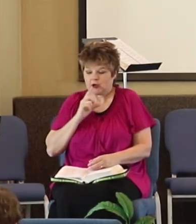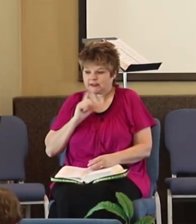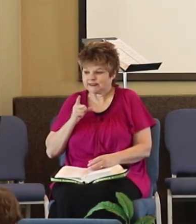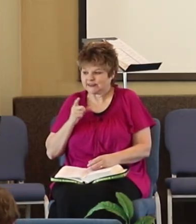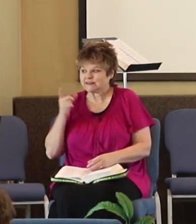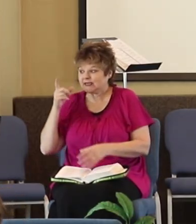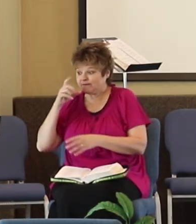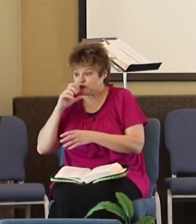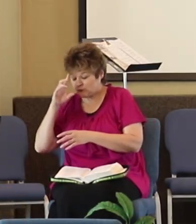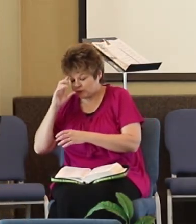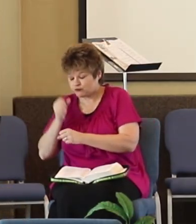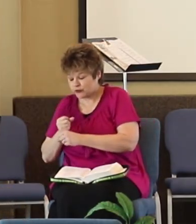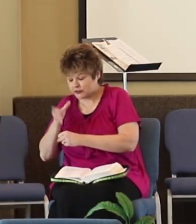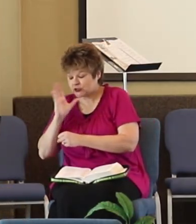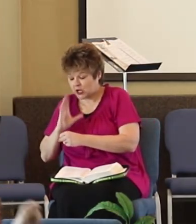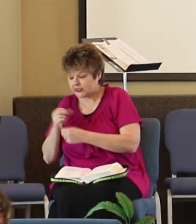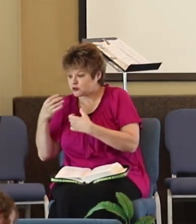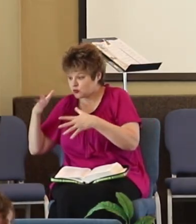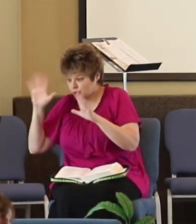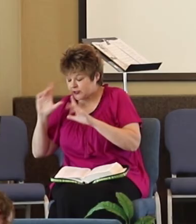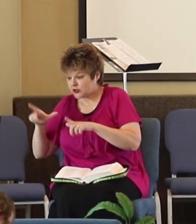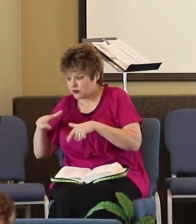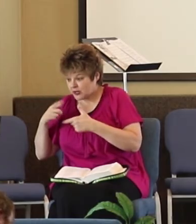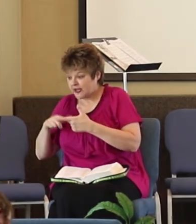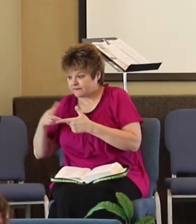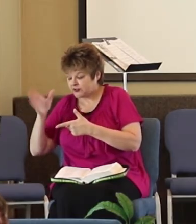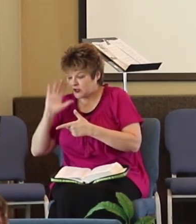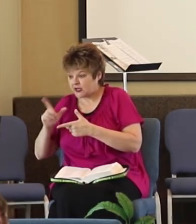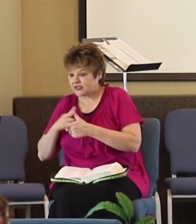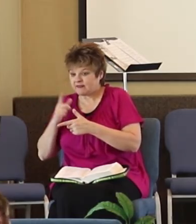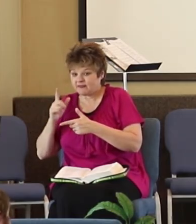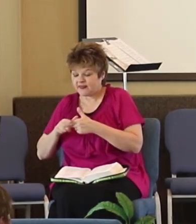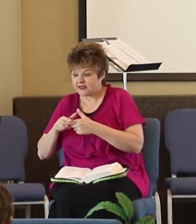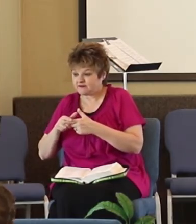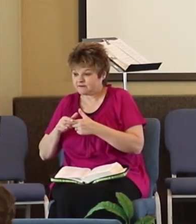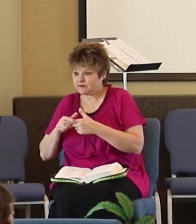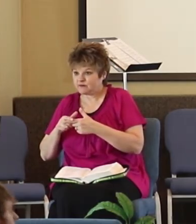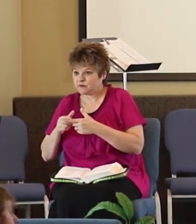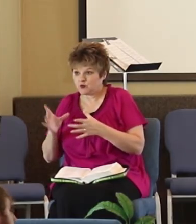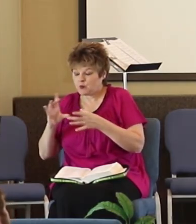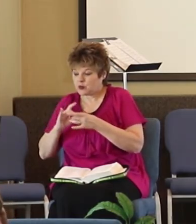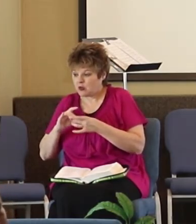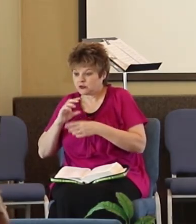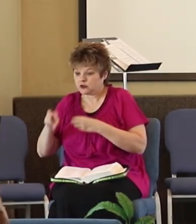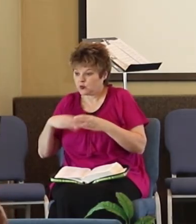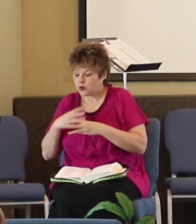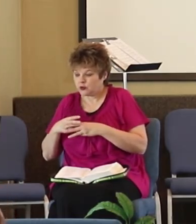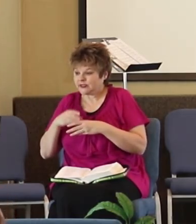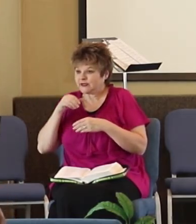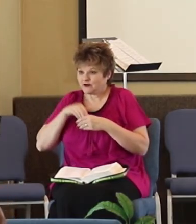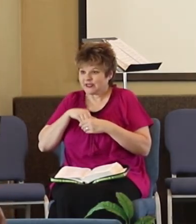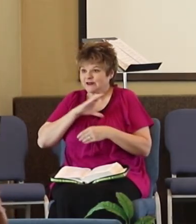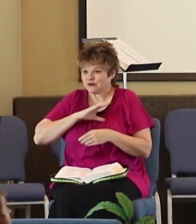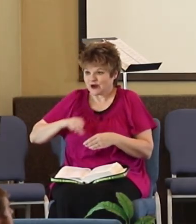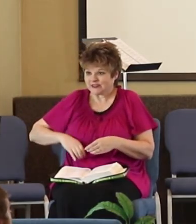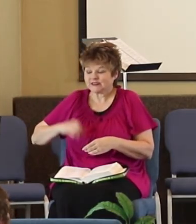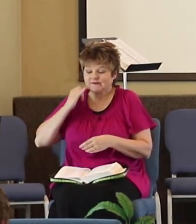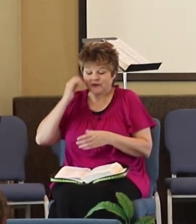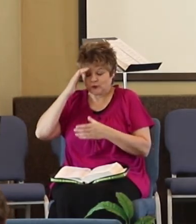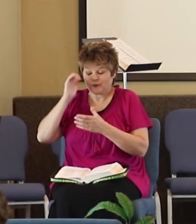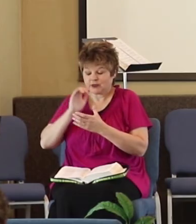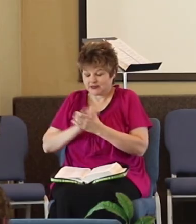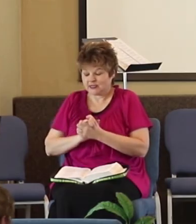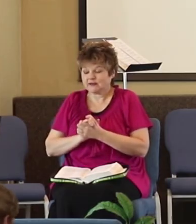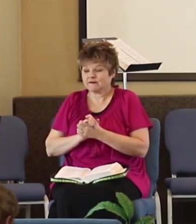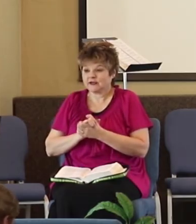surrender your life to God, then the world is your oyster because you're in Christ. If you believe that Jesus died